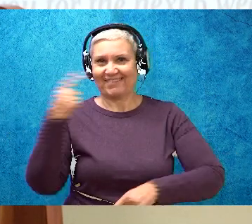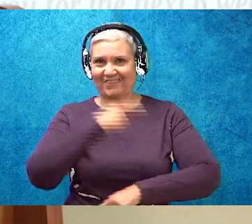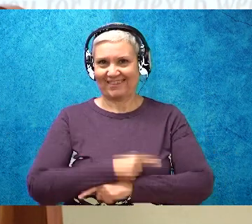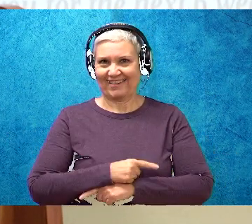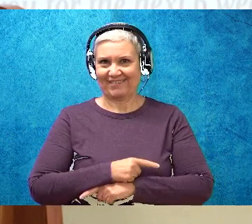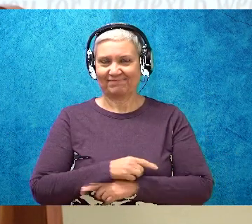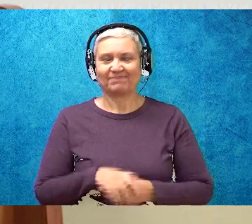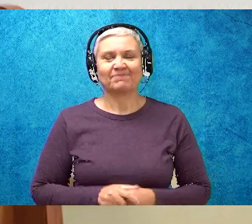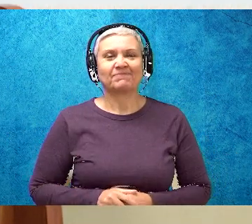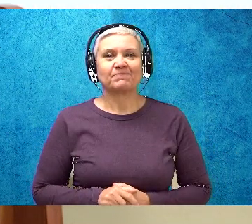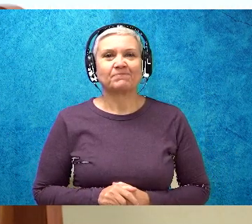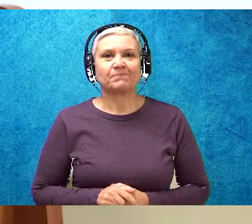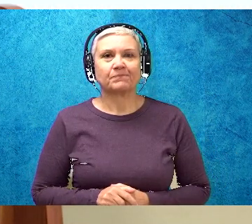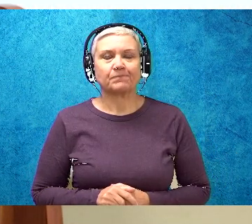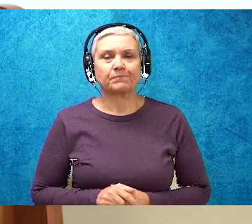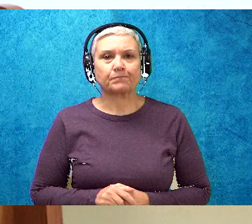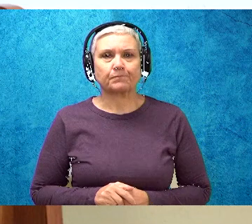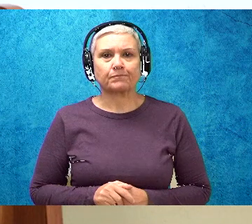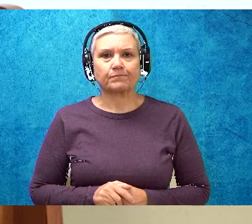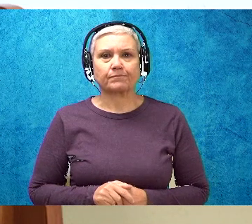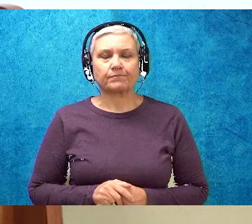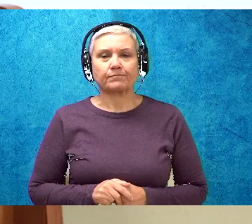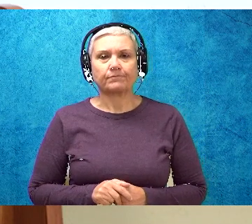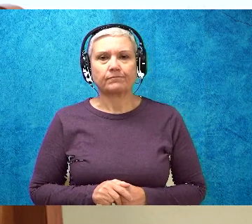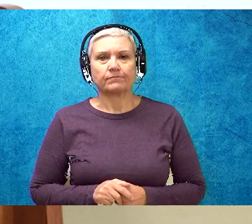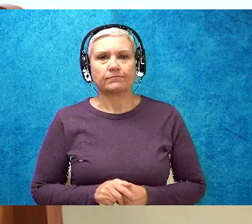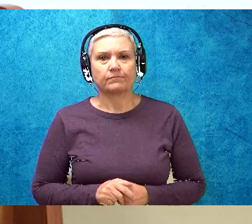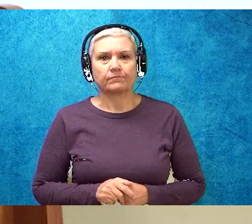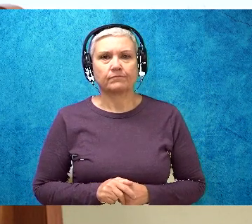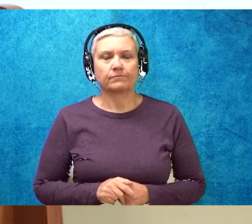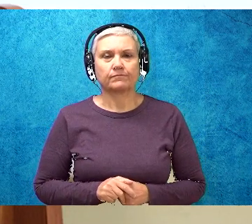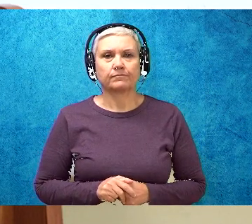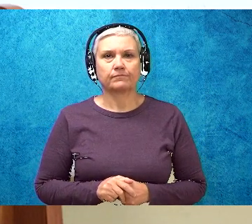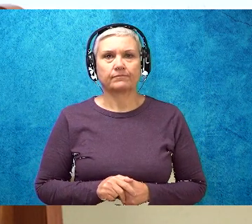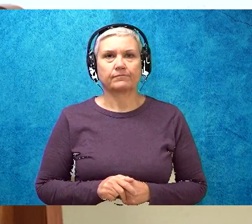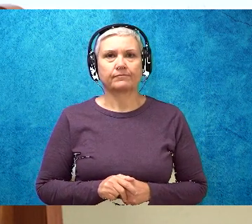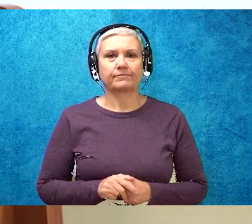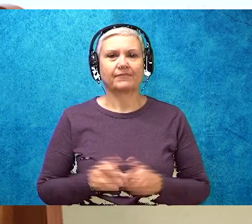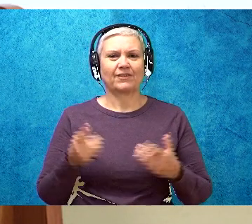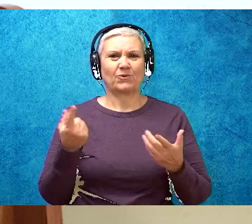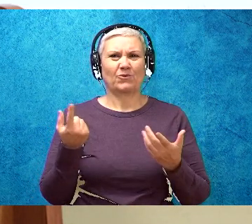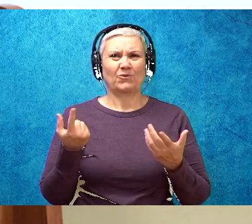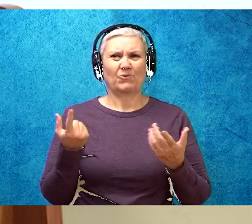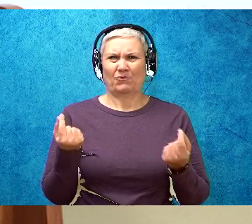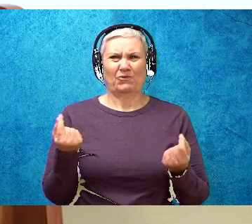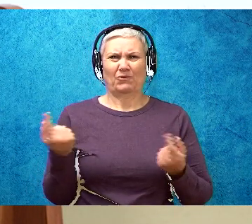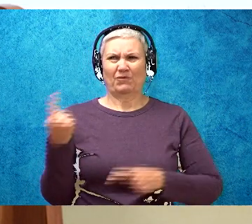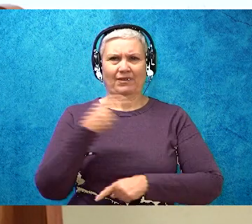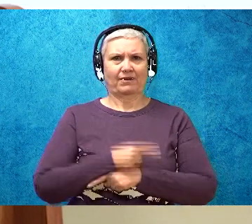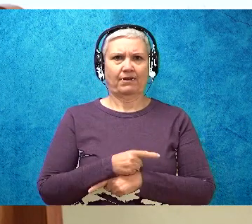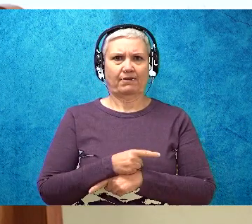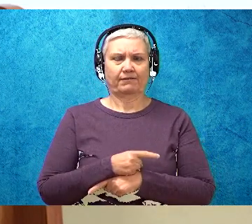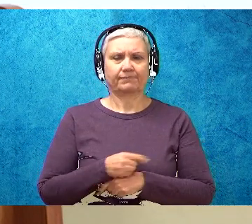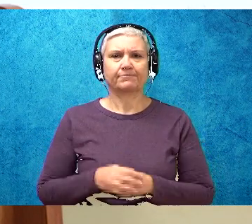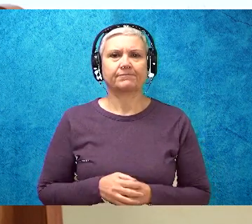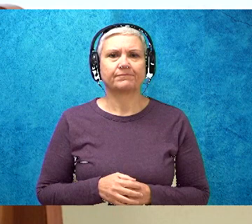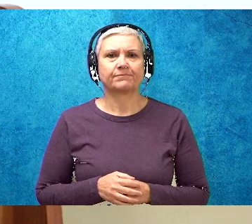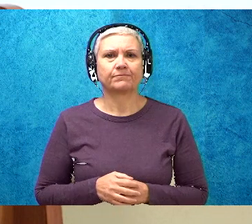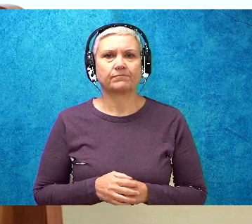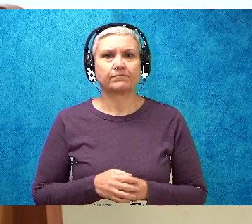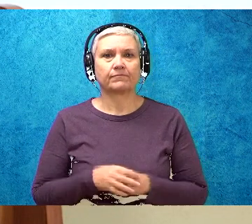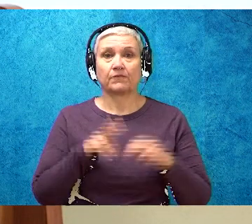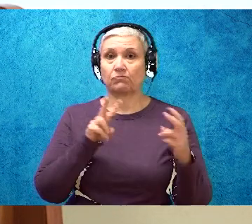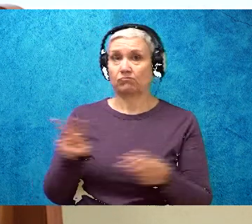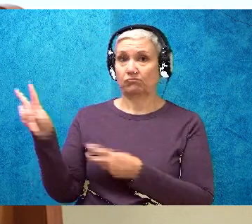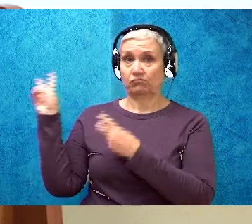few weeks. All right, so what is today's standard? So if you guys will look up here, what